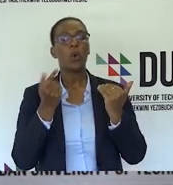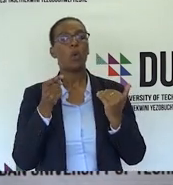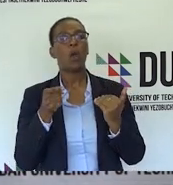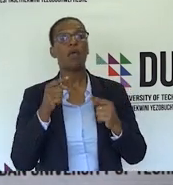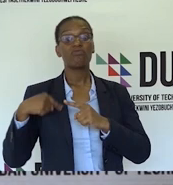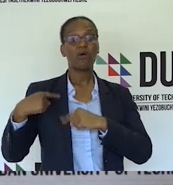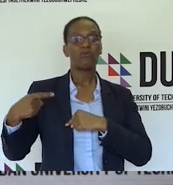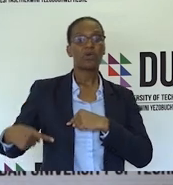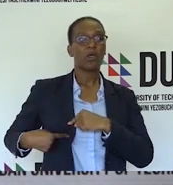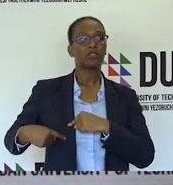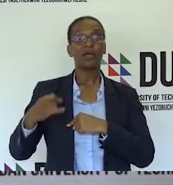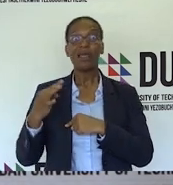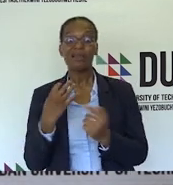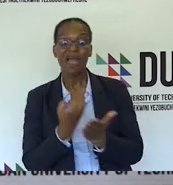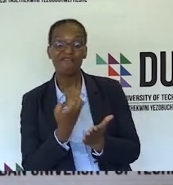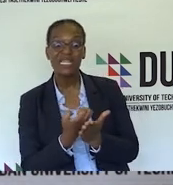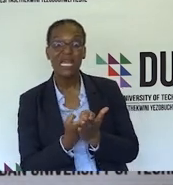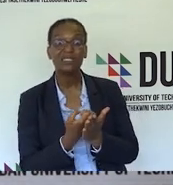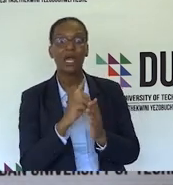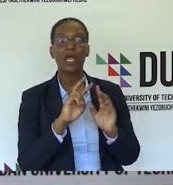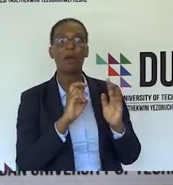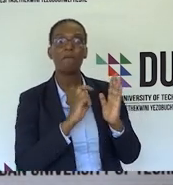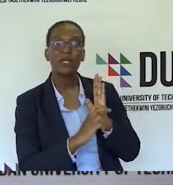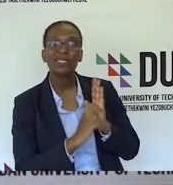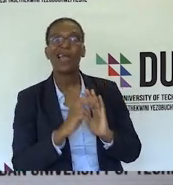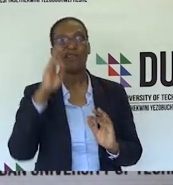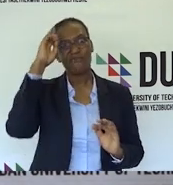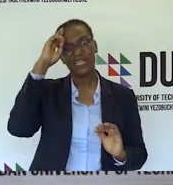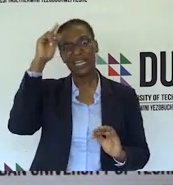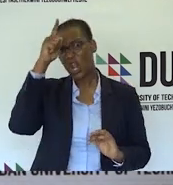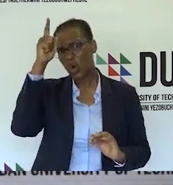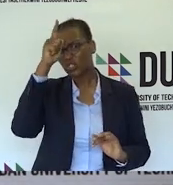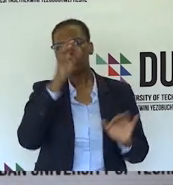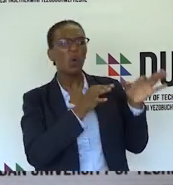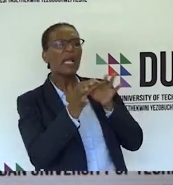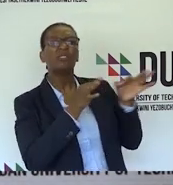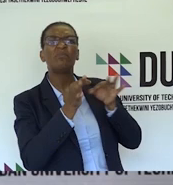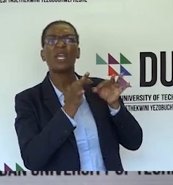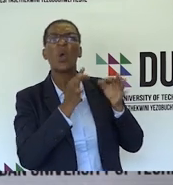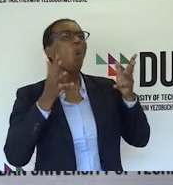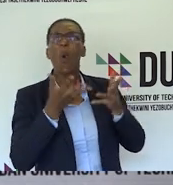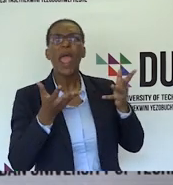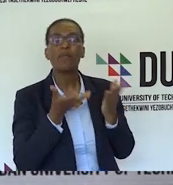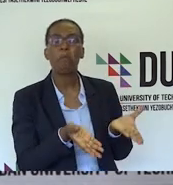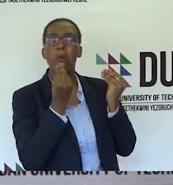not even be facts and evidence, values and principles, reason and logic to justify those